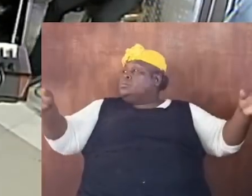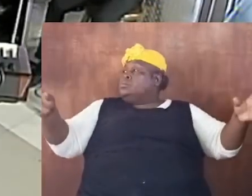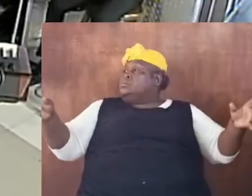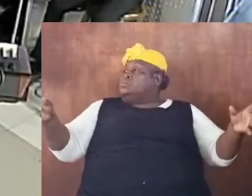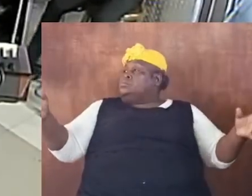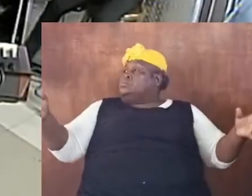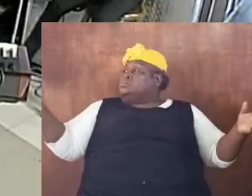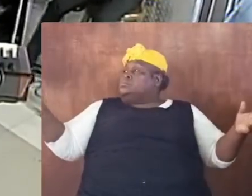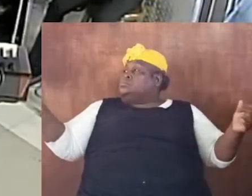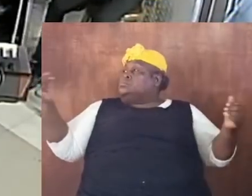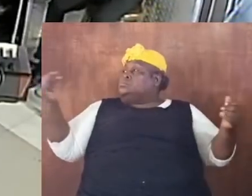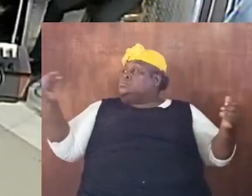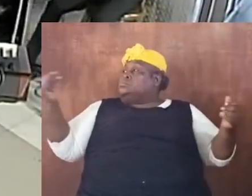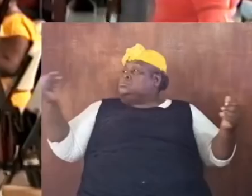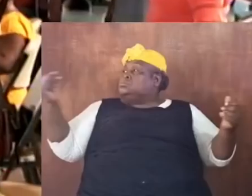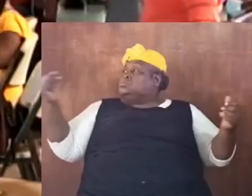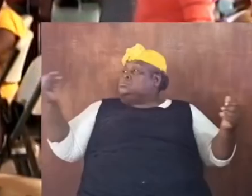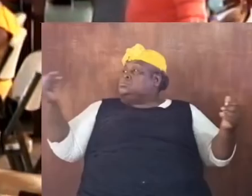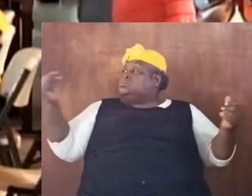Can we praise the Lord, everybody?